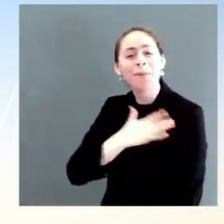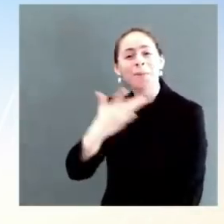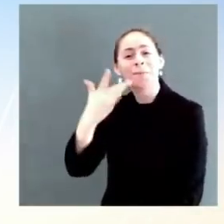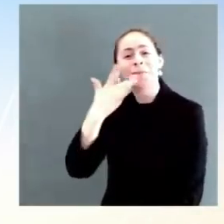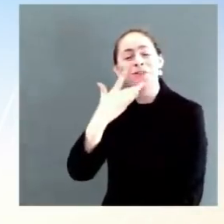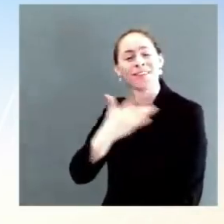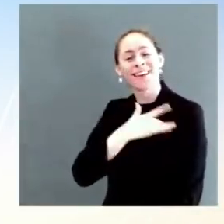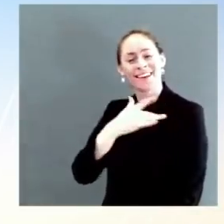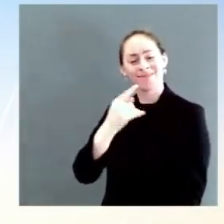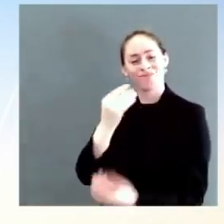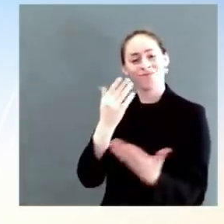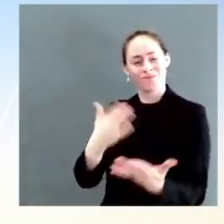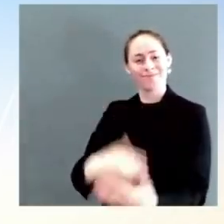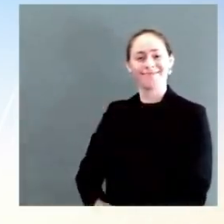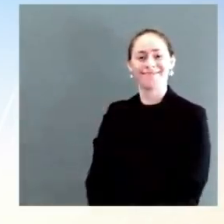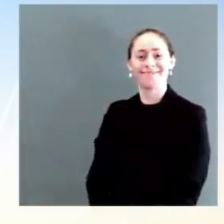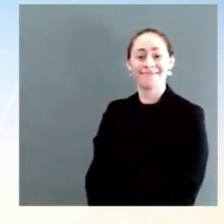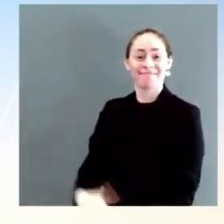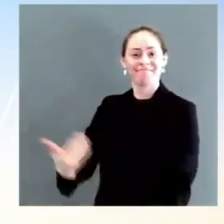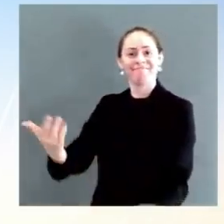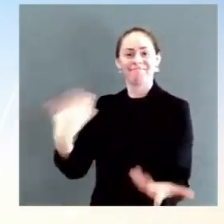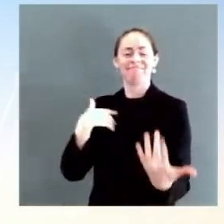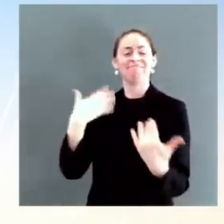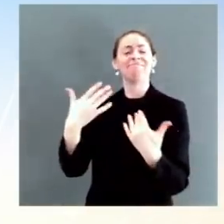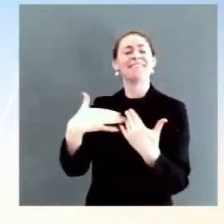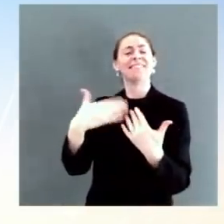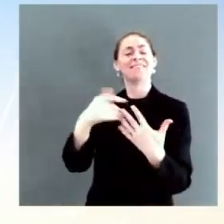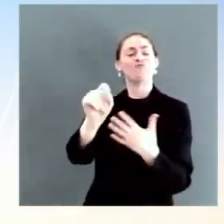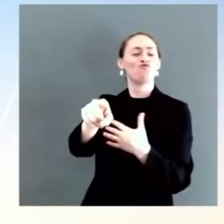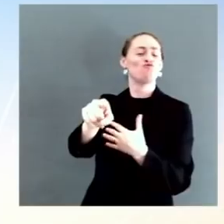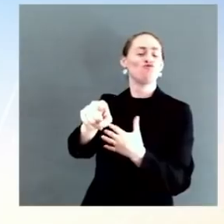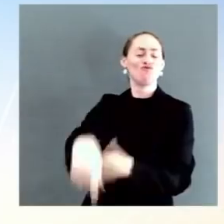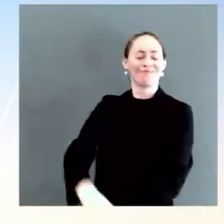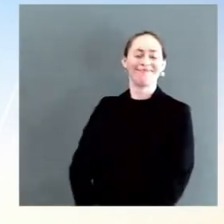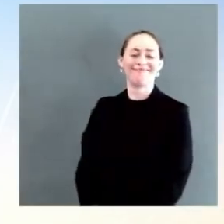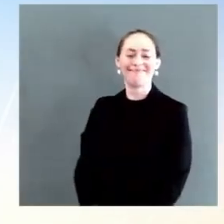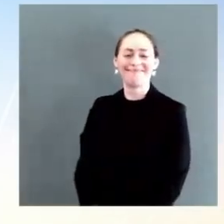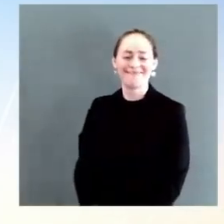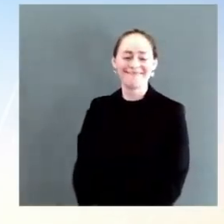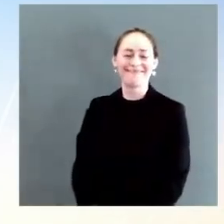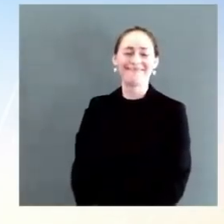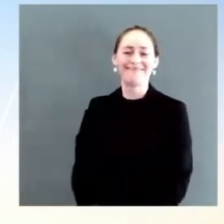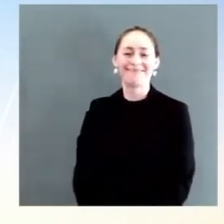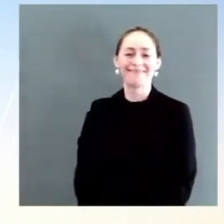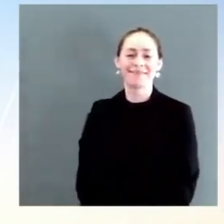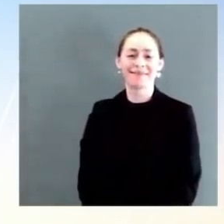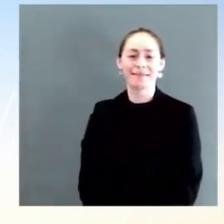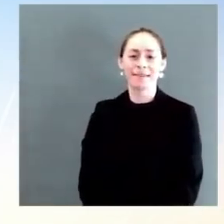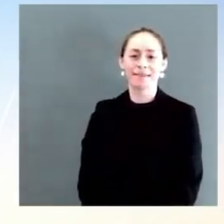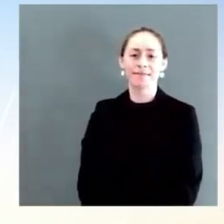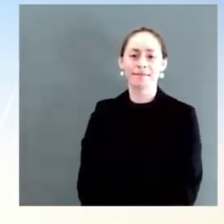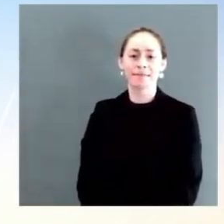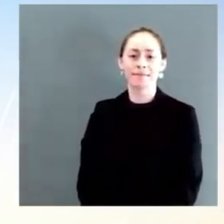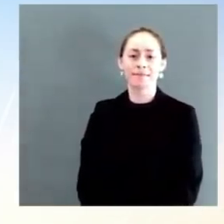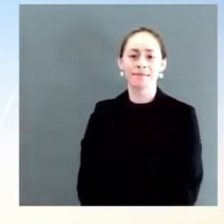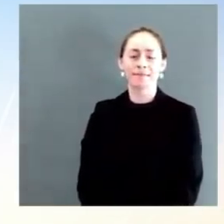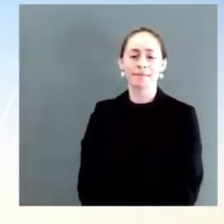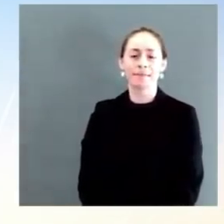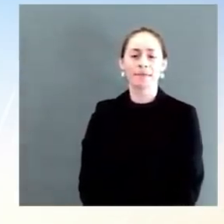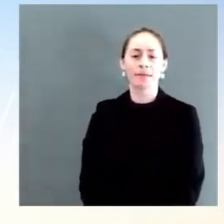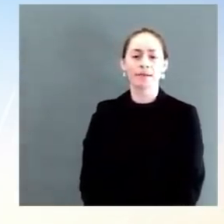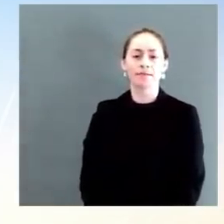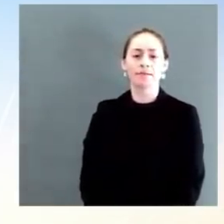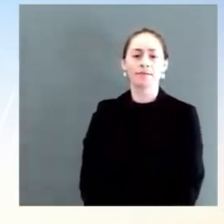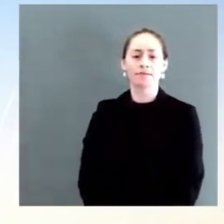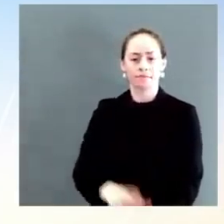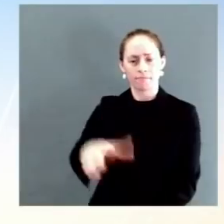So, President Biden talks about how respecting the rule of law is one of America's most cherished values. Does that mean that he's going to stop pushing